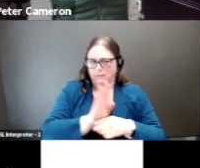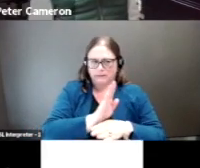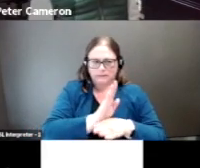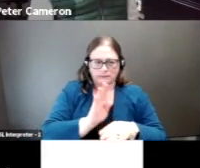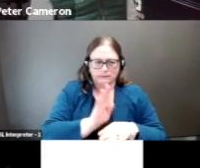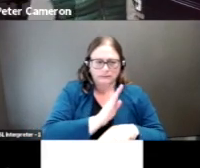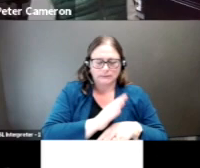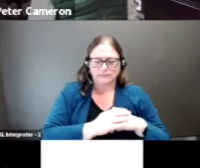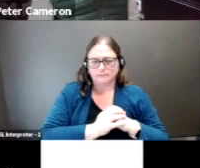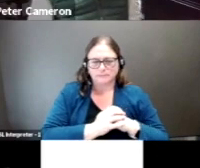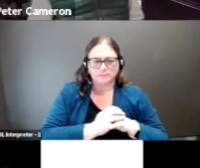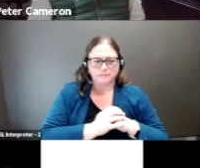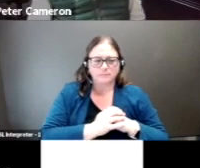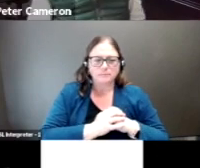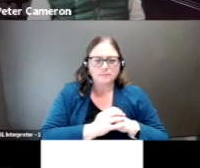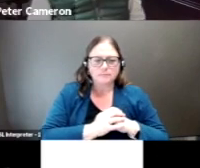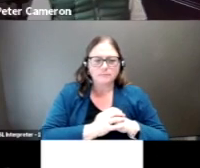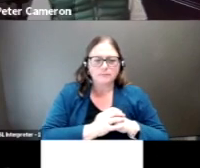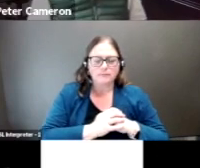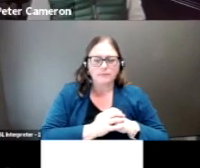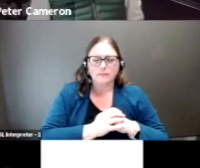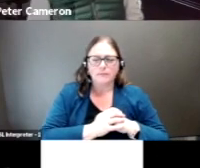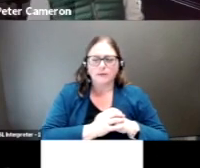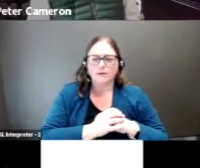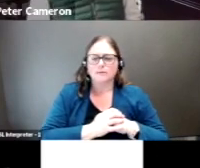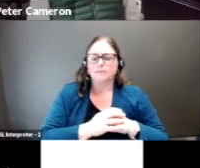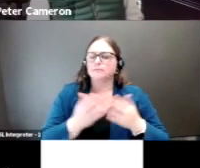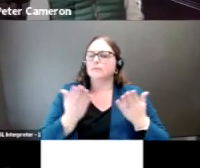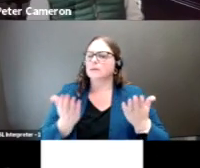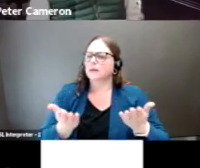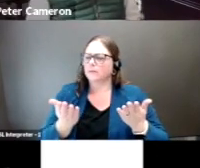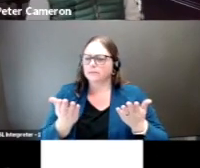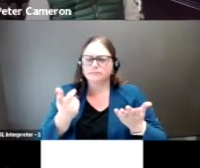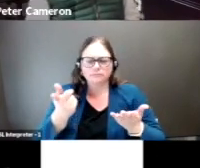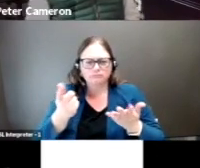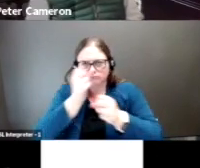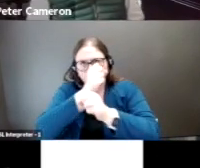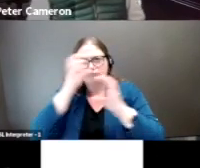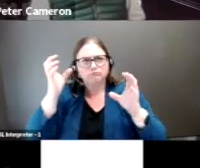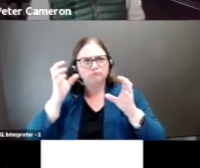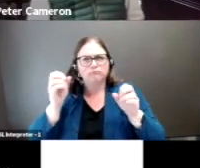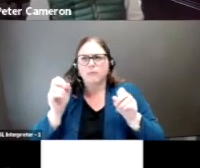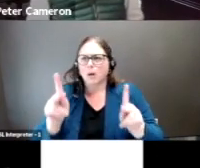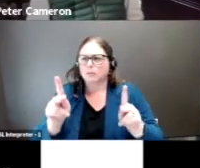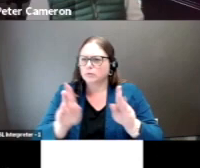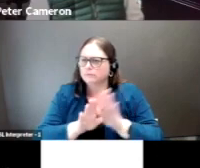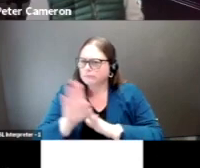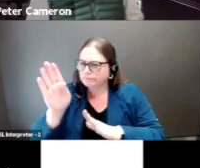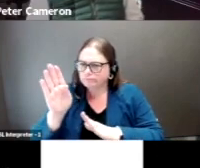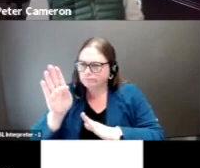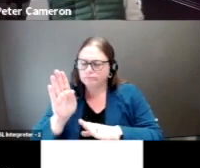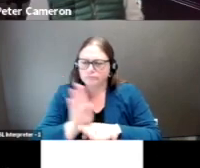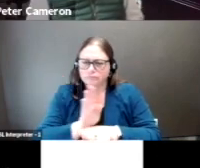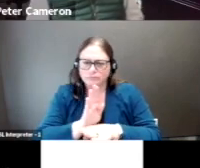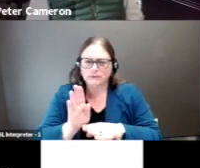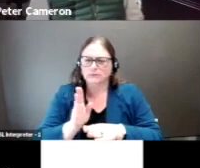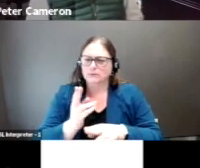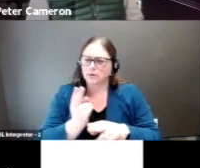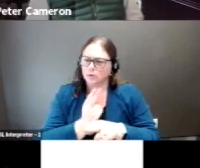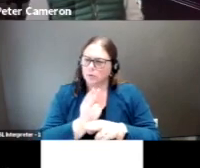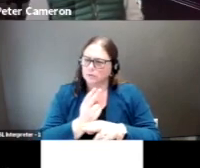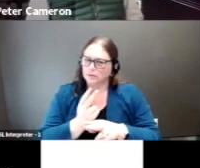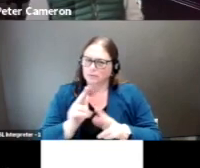So let's talk about where are some opportunities for business growth using the triple bottom line.